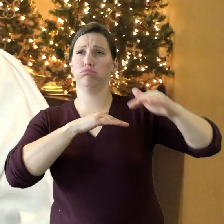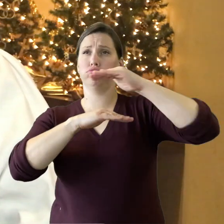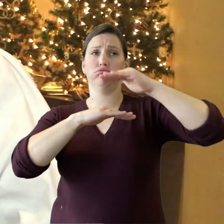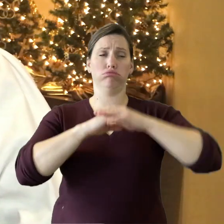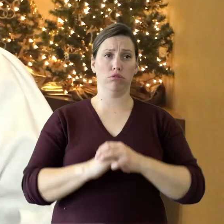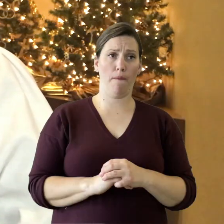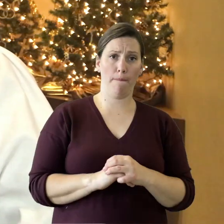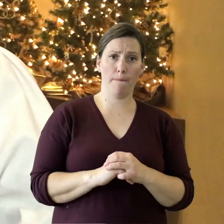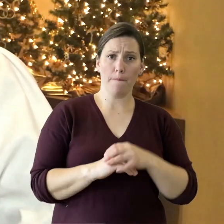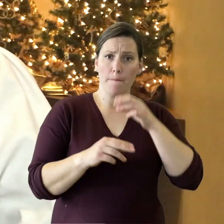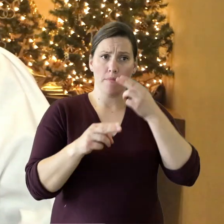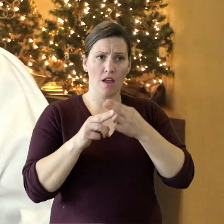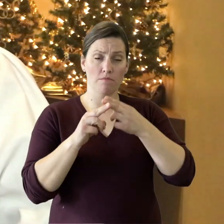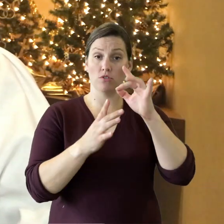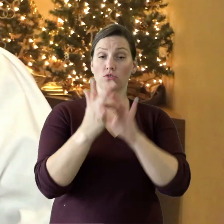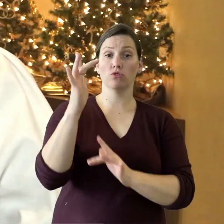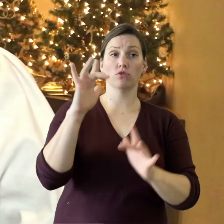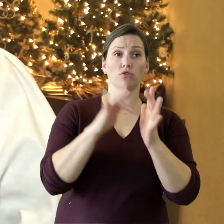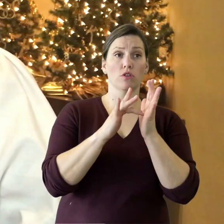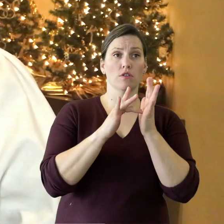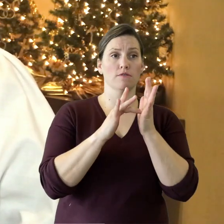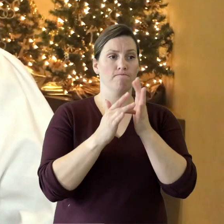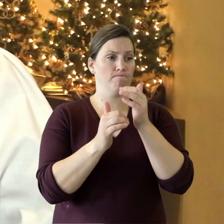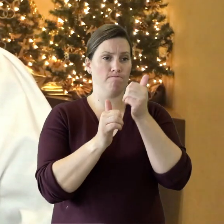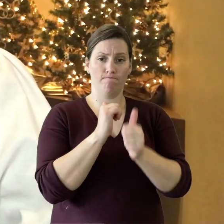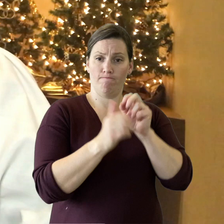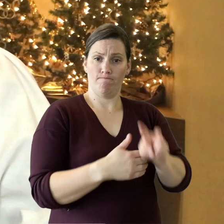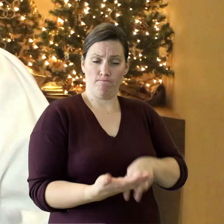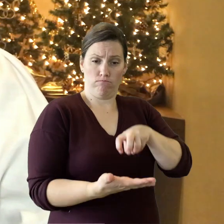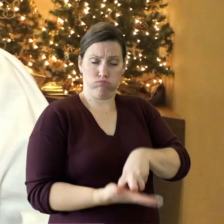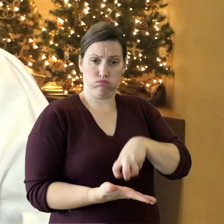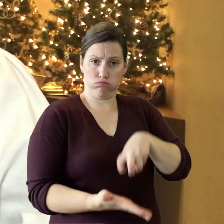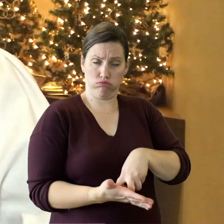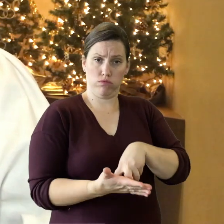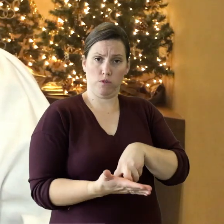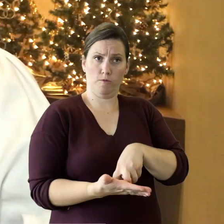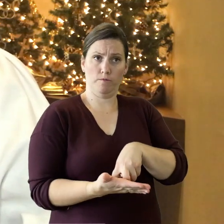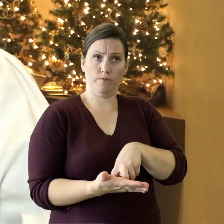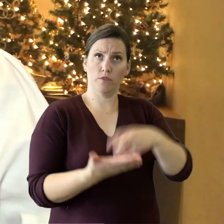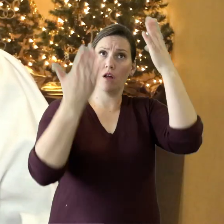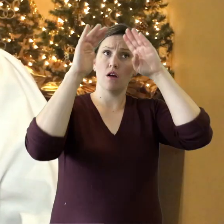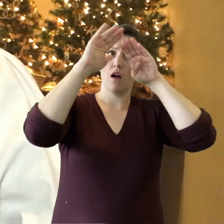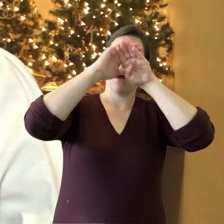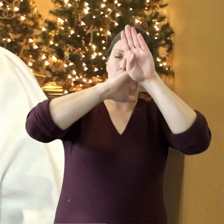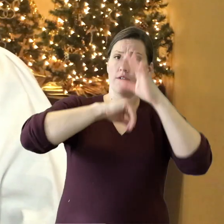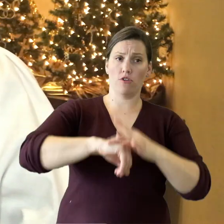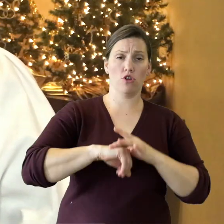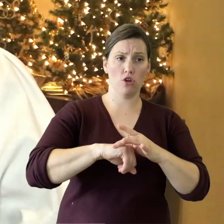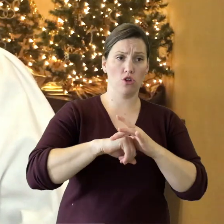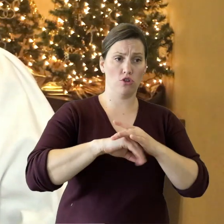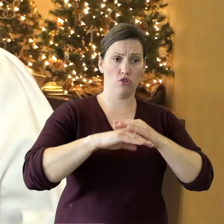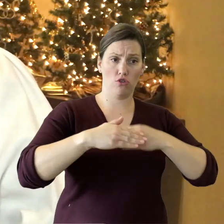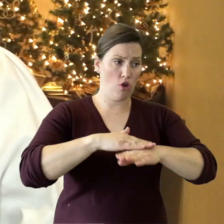name, so that at the name of Jesus, every knee should bow, in